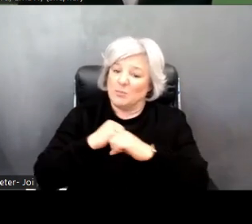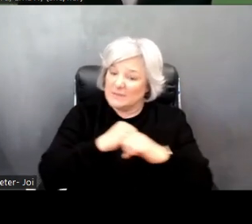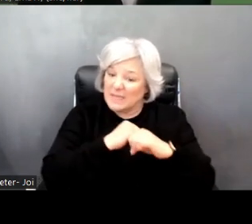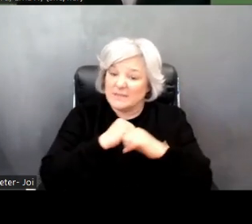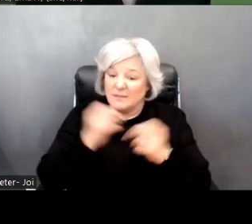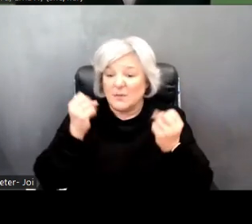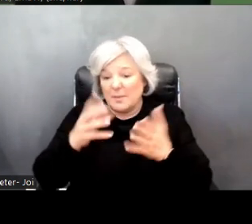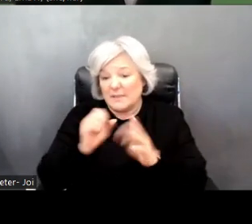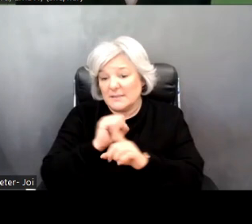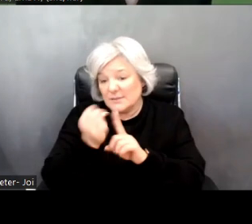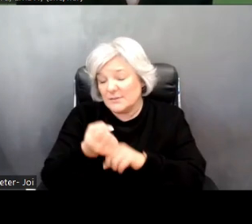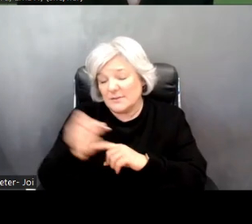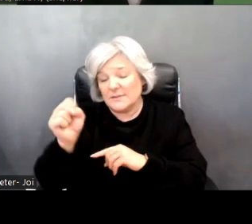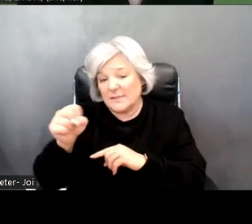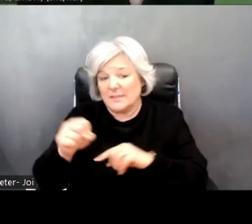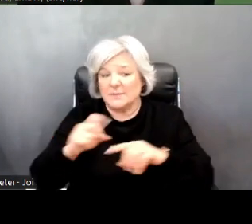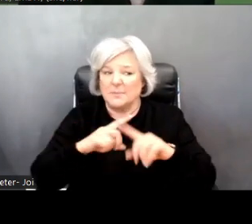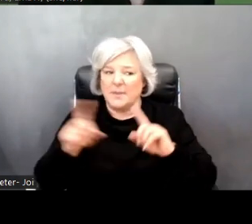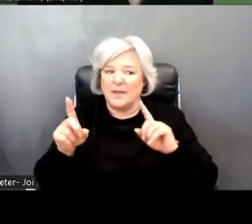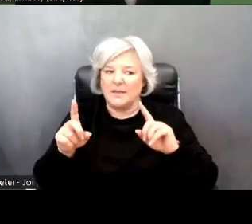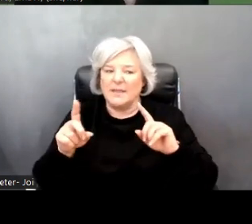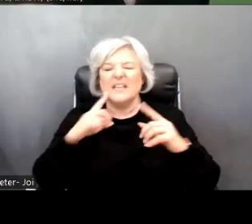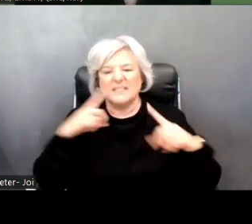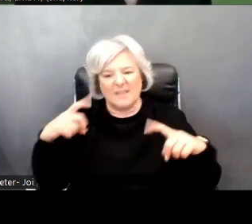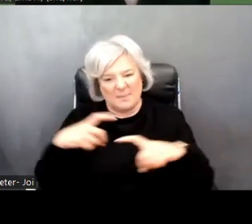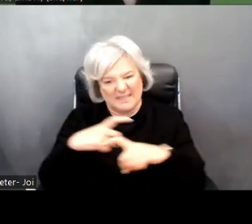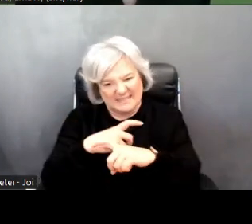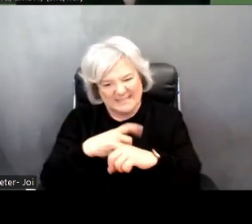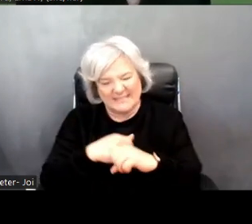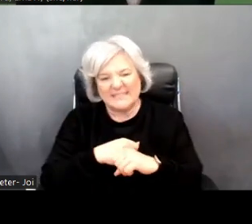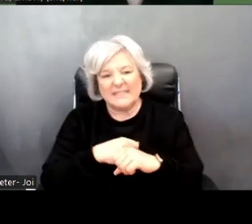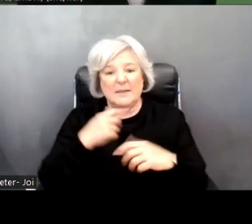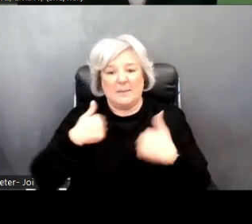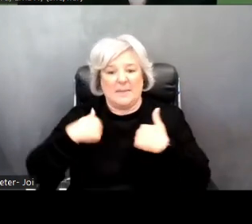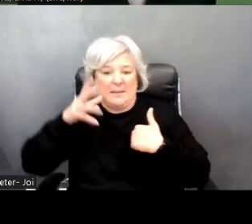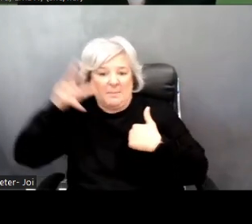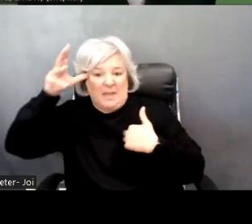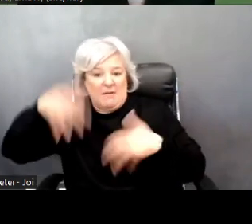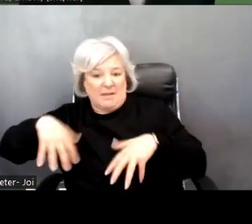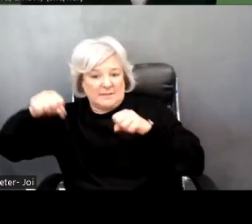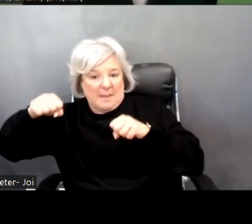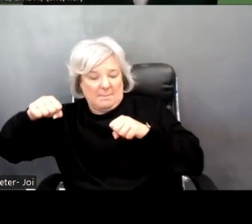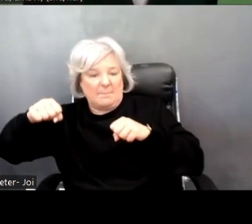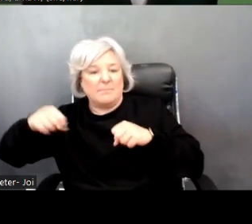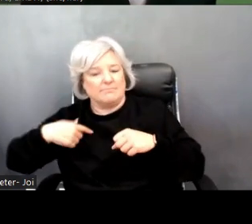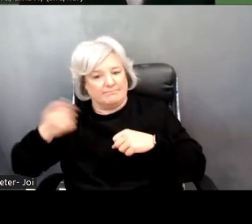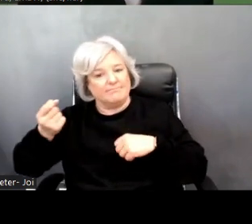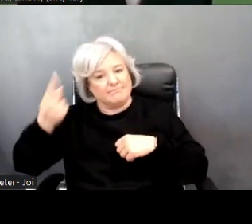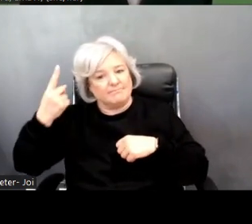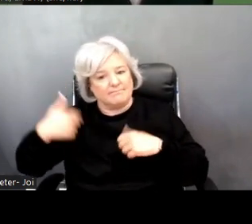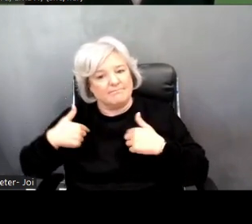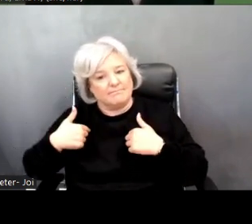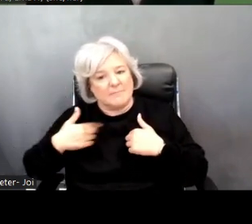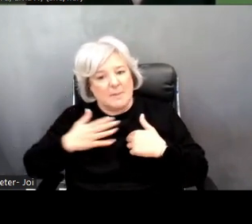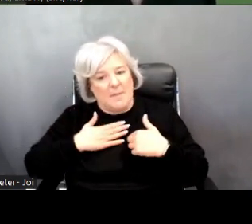many cases, but it is very complicated. As an adoptive parent, I have certainly understood that from